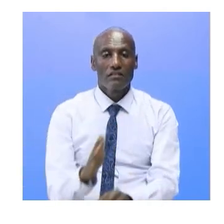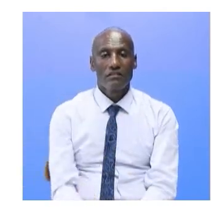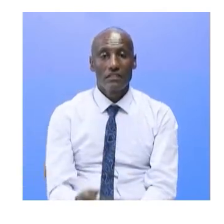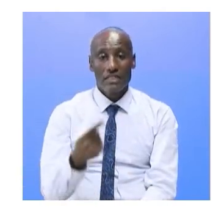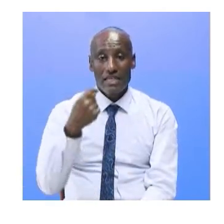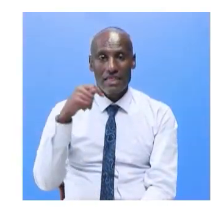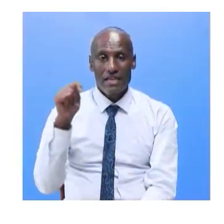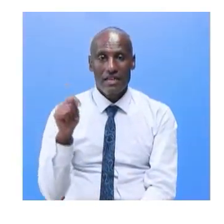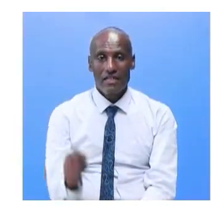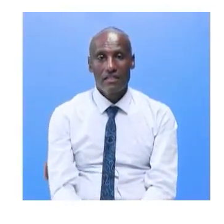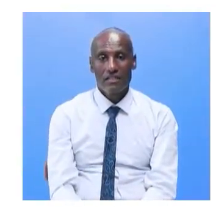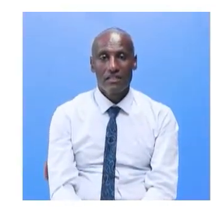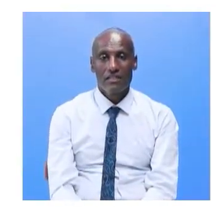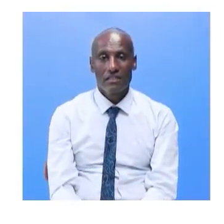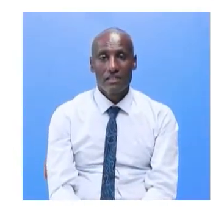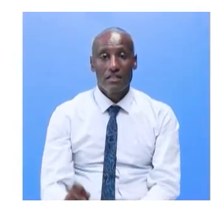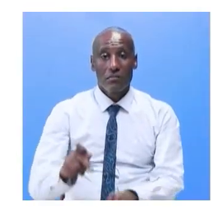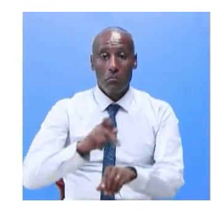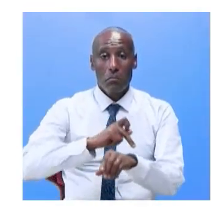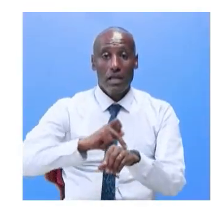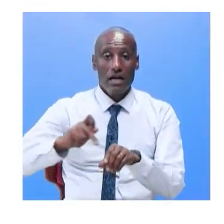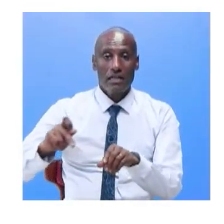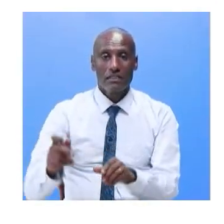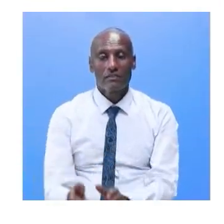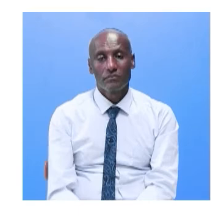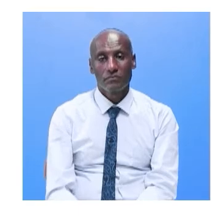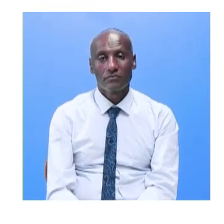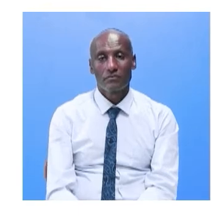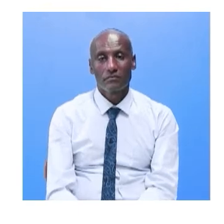the blank